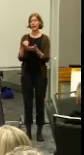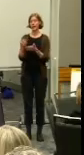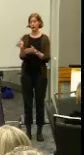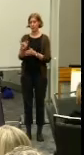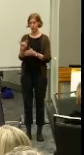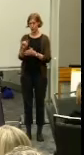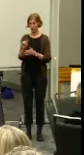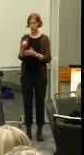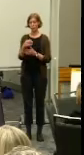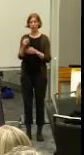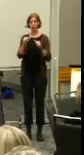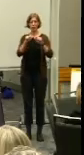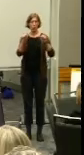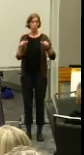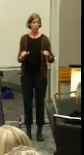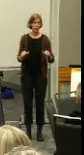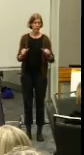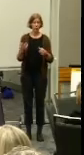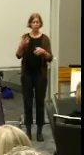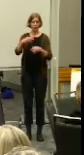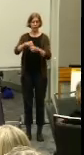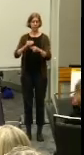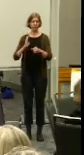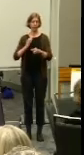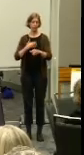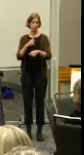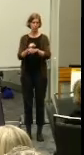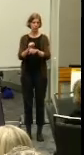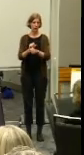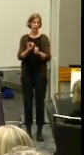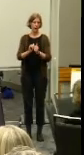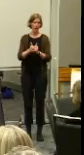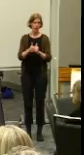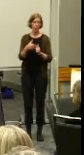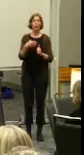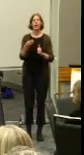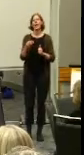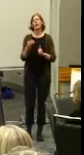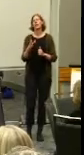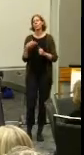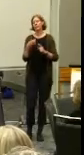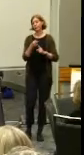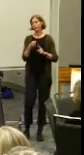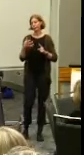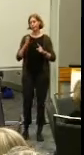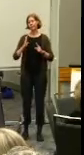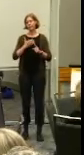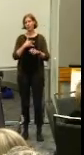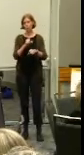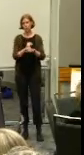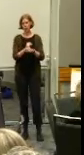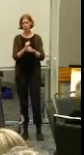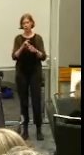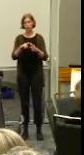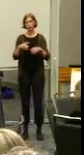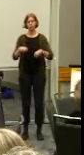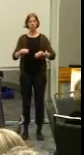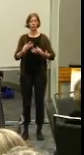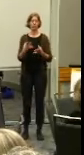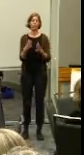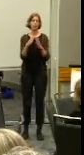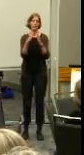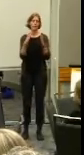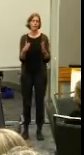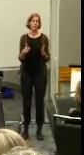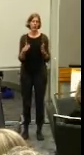about the work that we're doing together to bring accessible, affordable housing to some of our community members